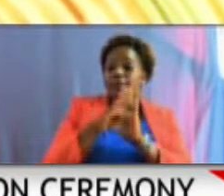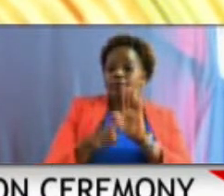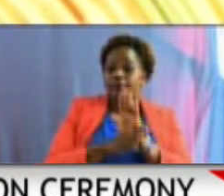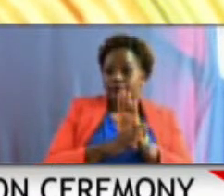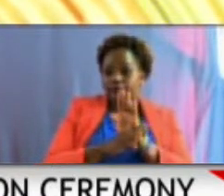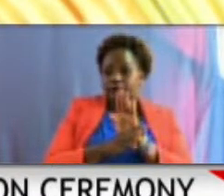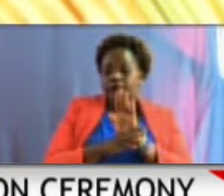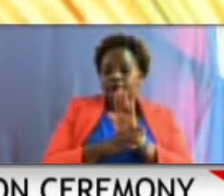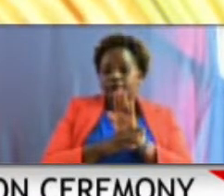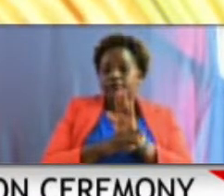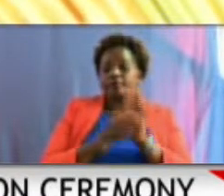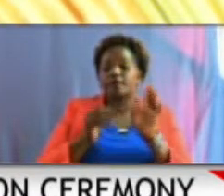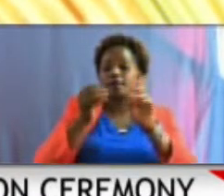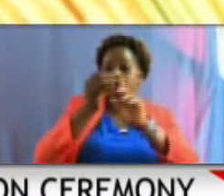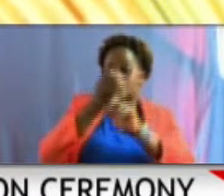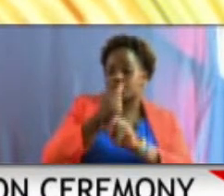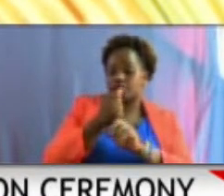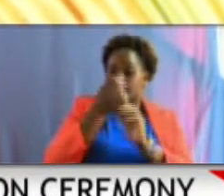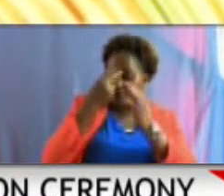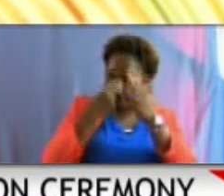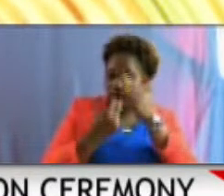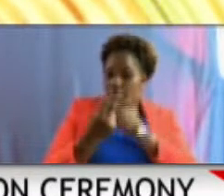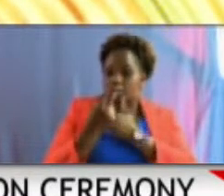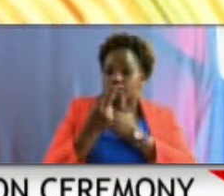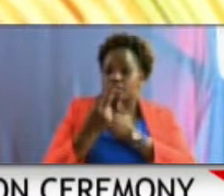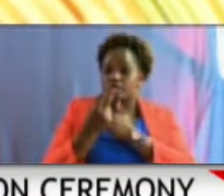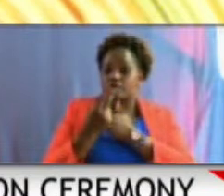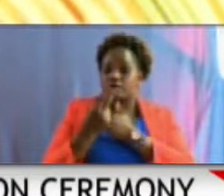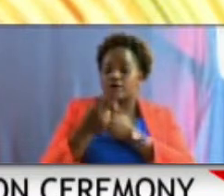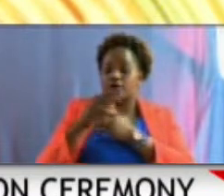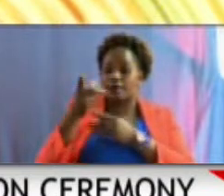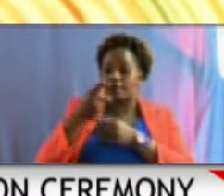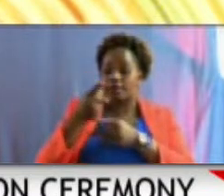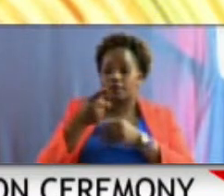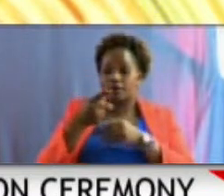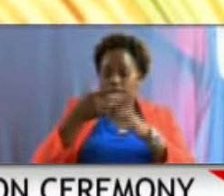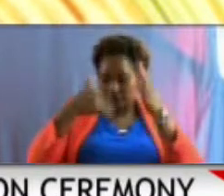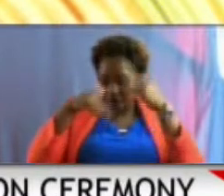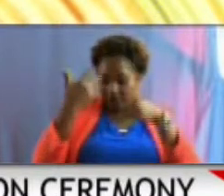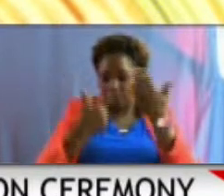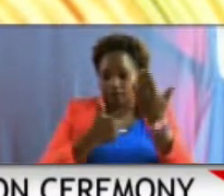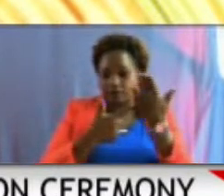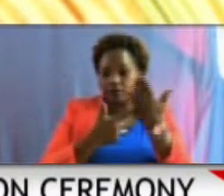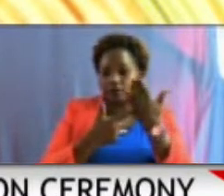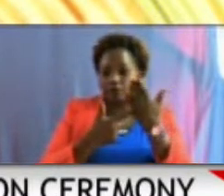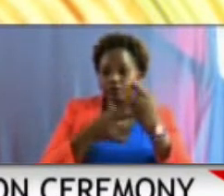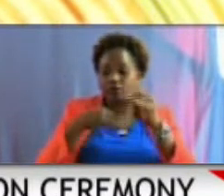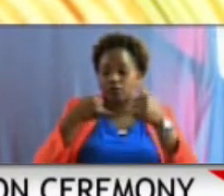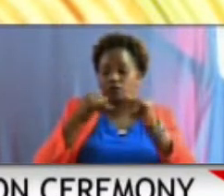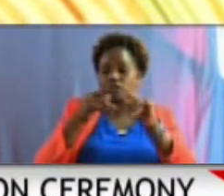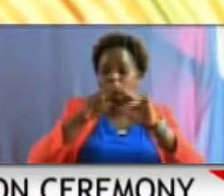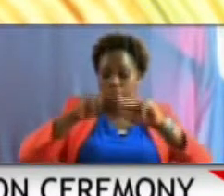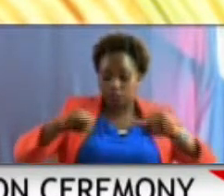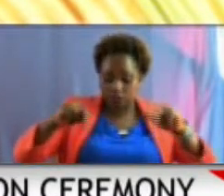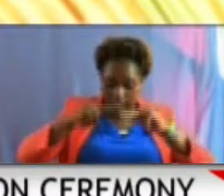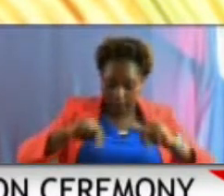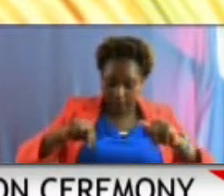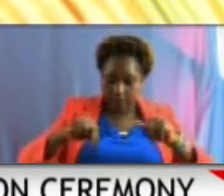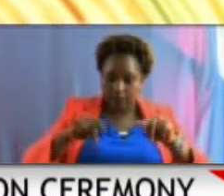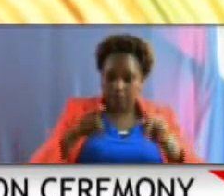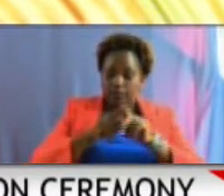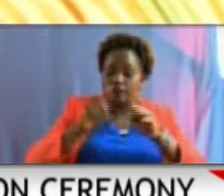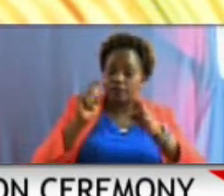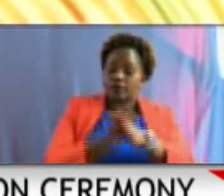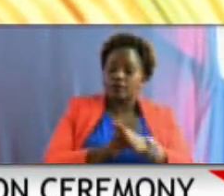aimed at achieving our vision of being a leading university in technology, innovation, research, and